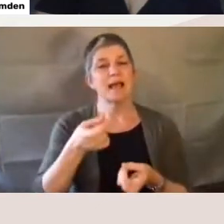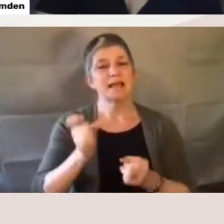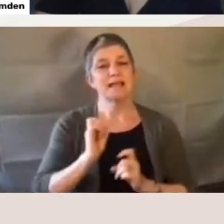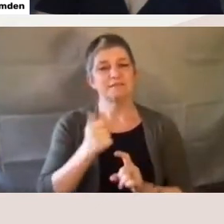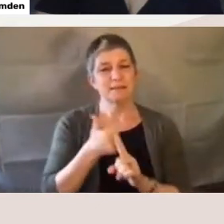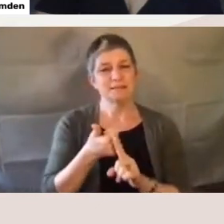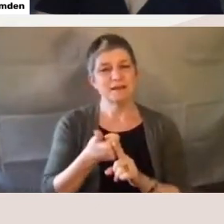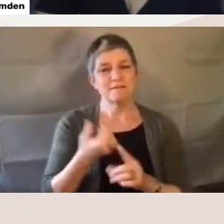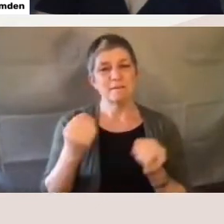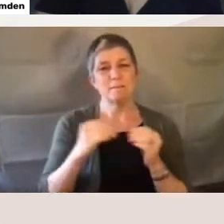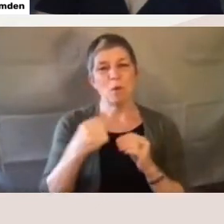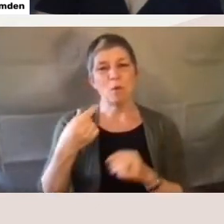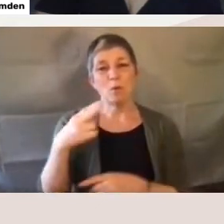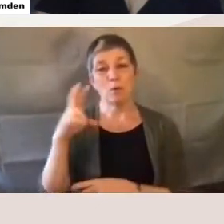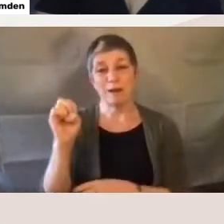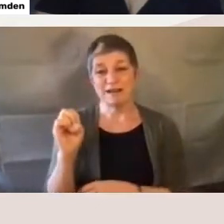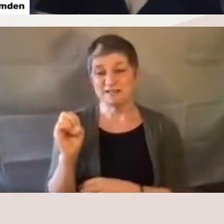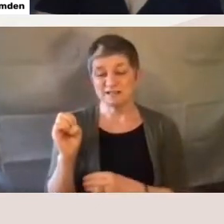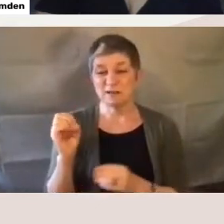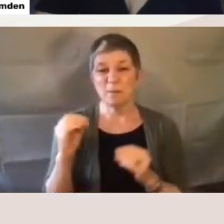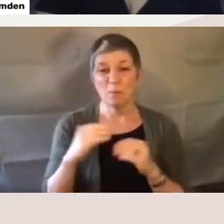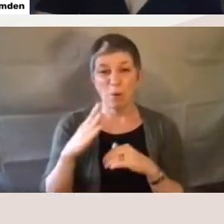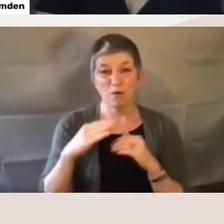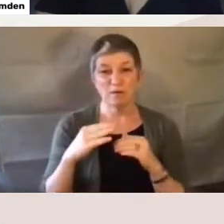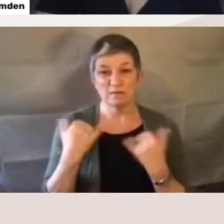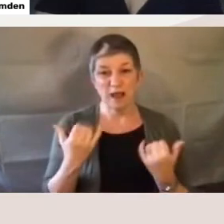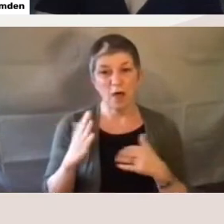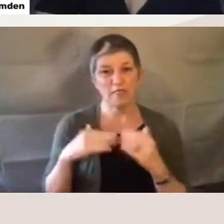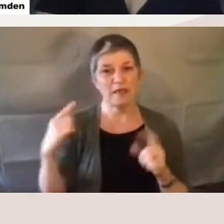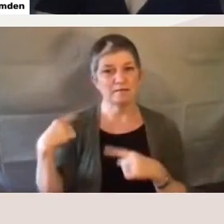grace more now than I have in the beginning.